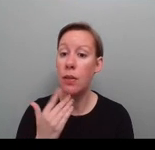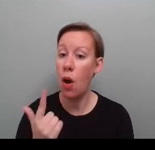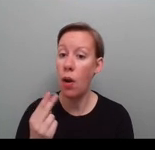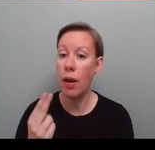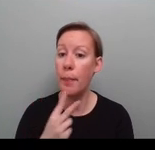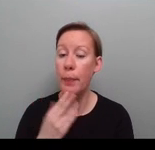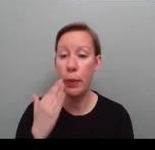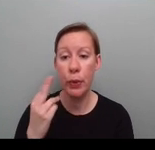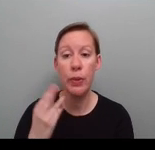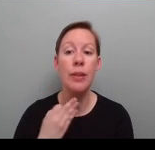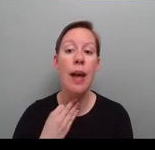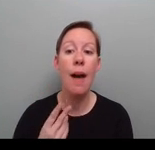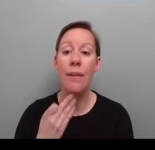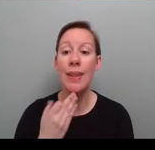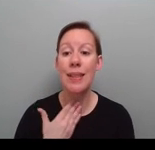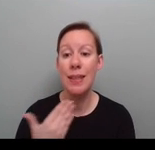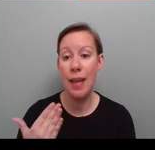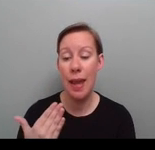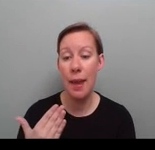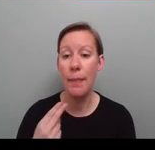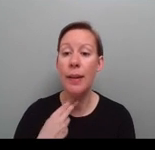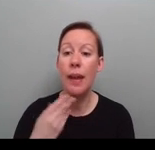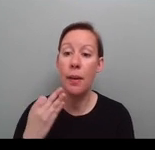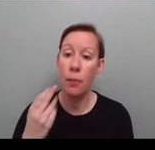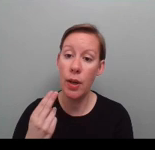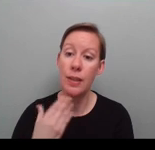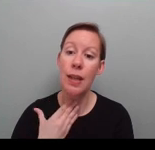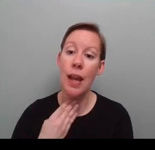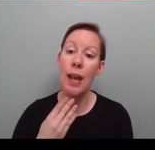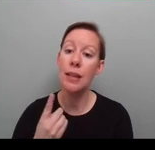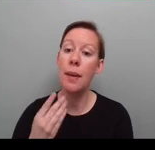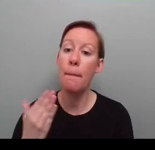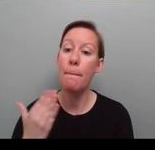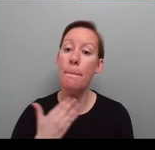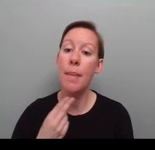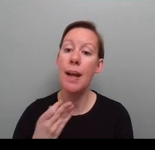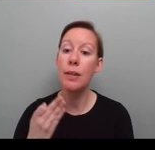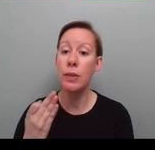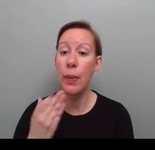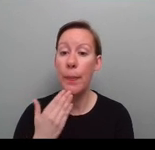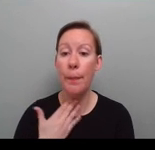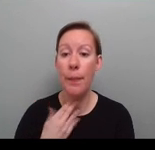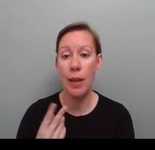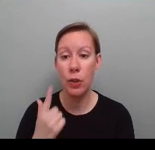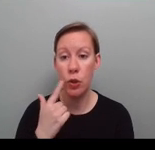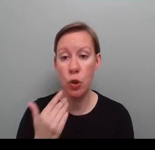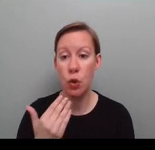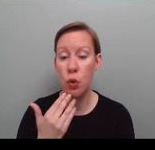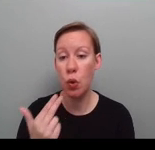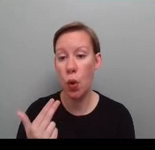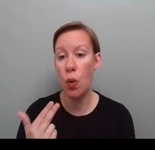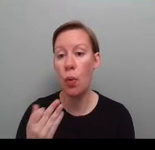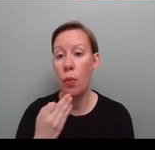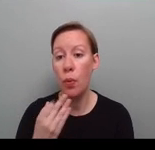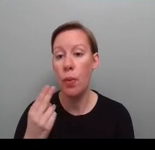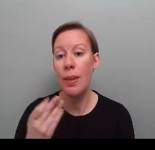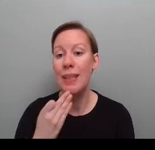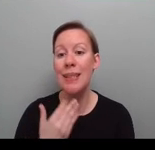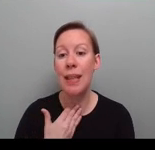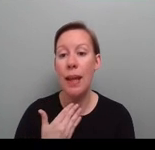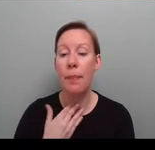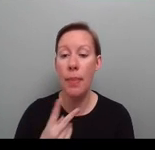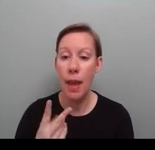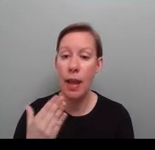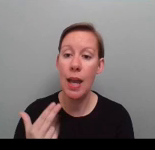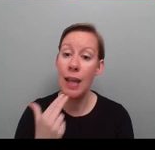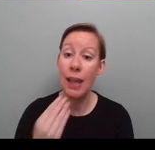all computers and devices have the same functioning cameras and microphones, so that means you want to make sure to go through the same procedure again if you're